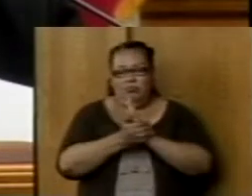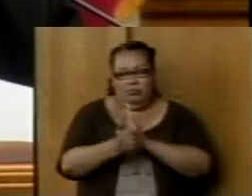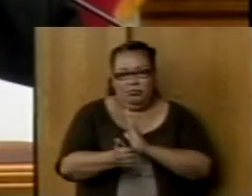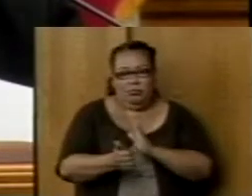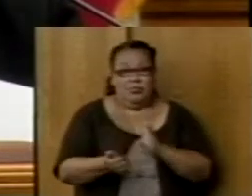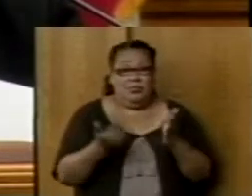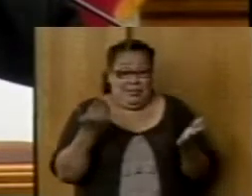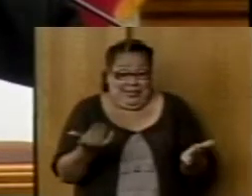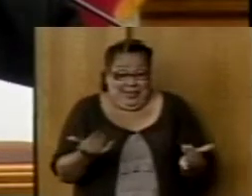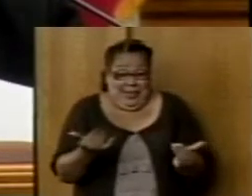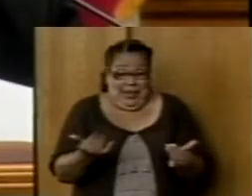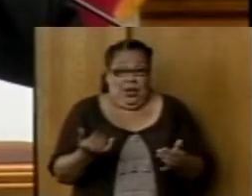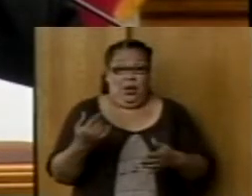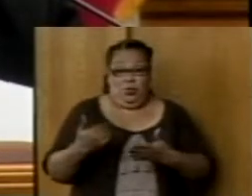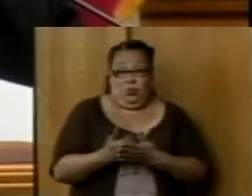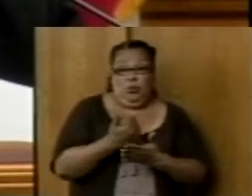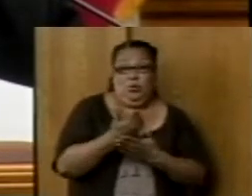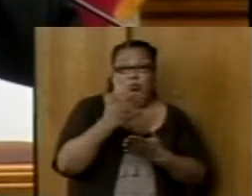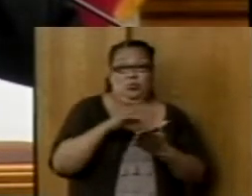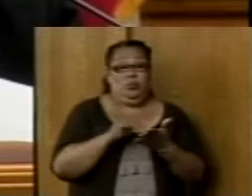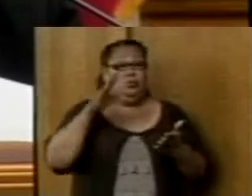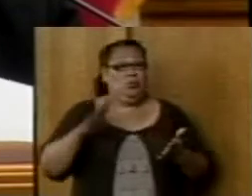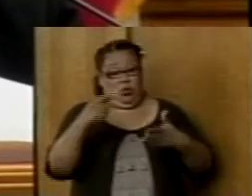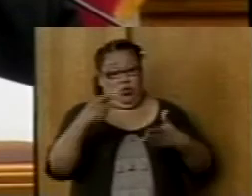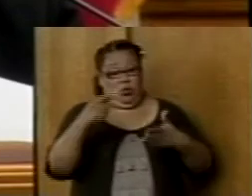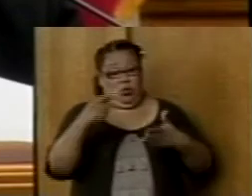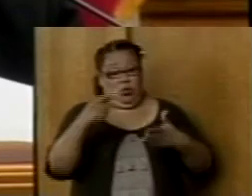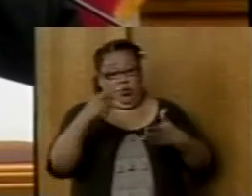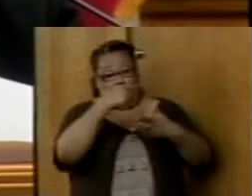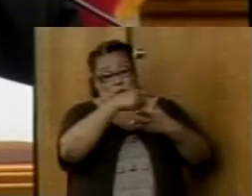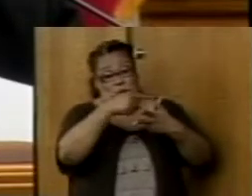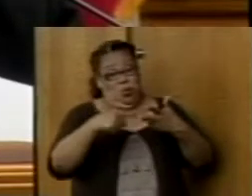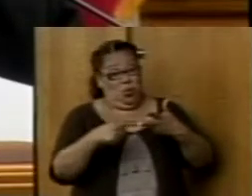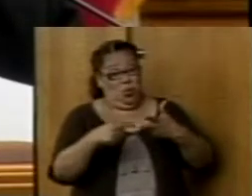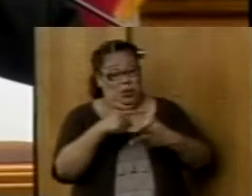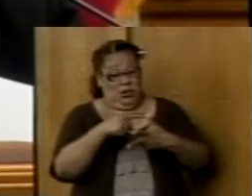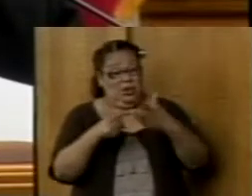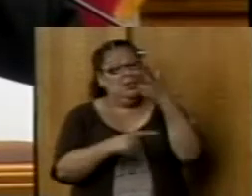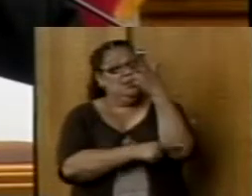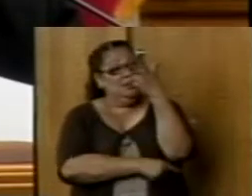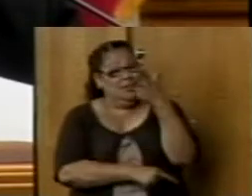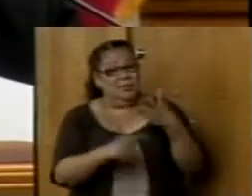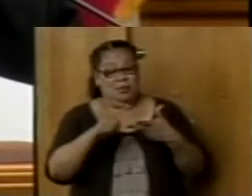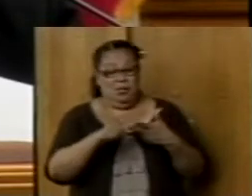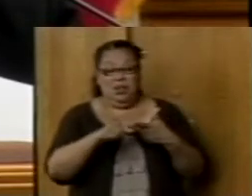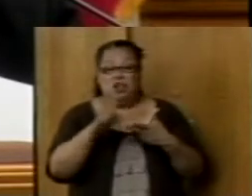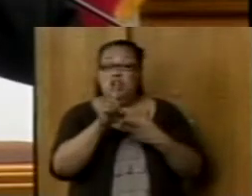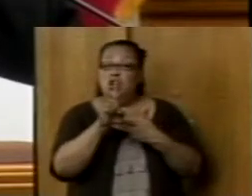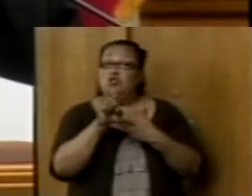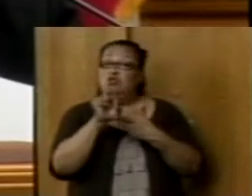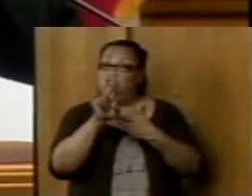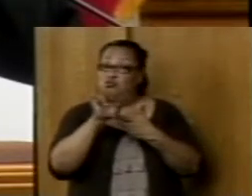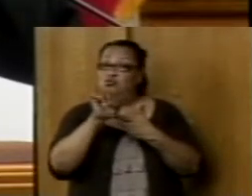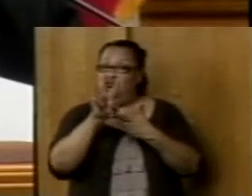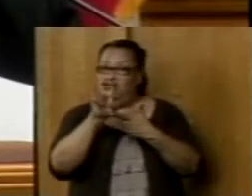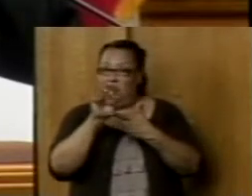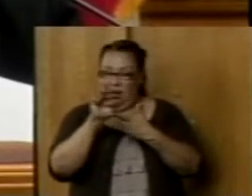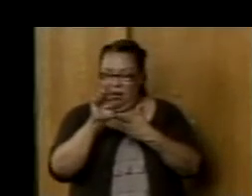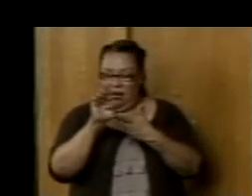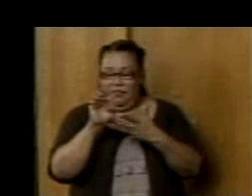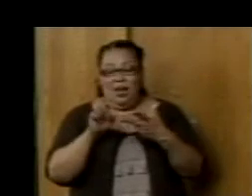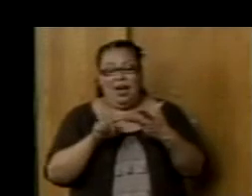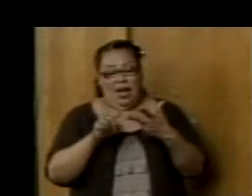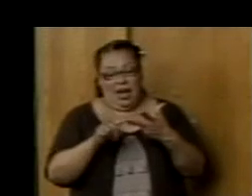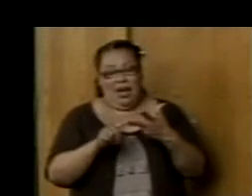students, now and tomorrow, always remember the D's: discipline, drive, and determination. God